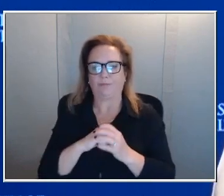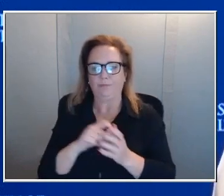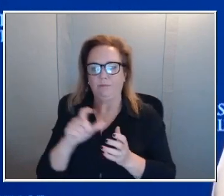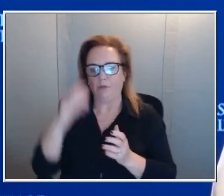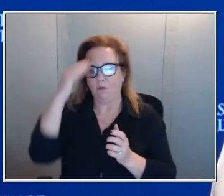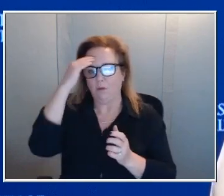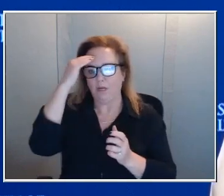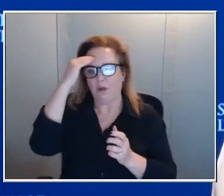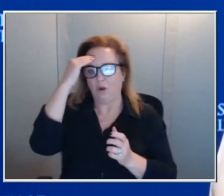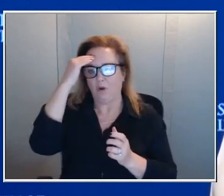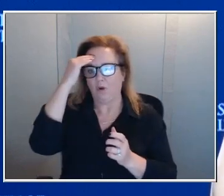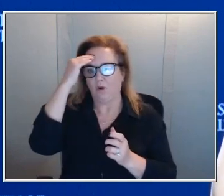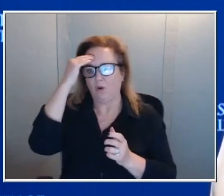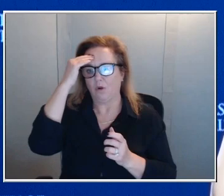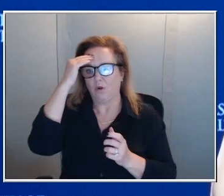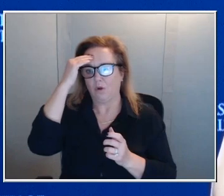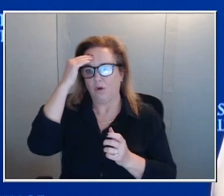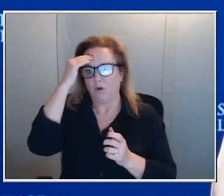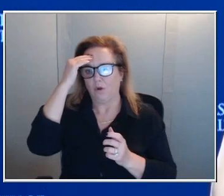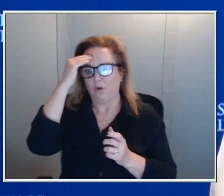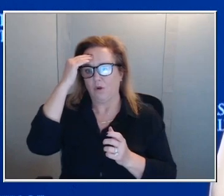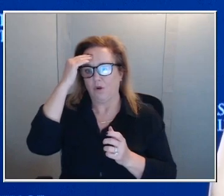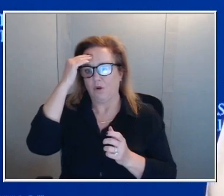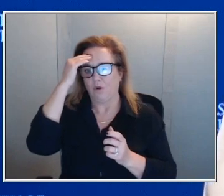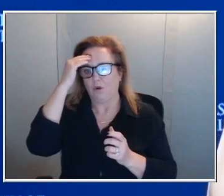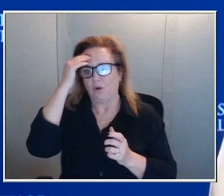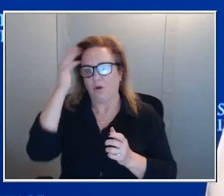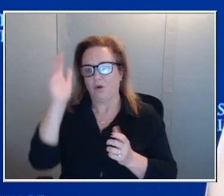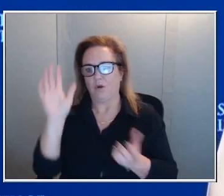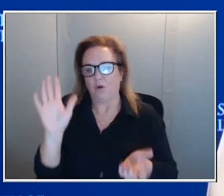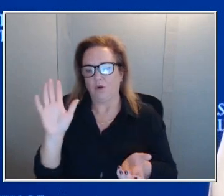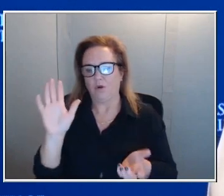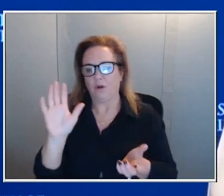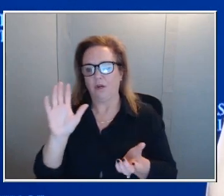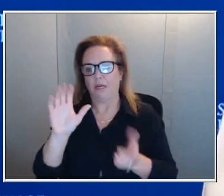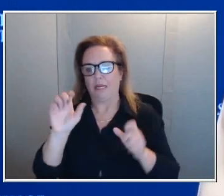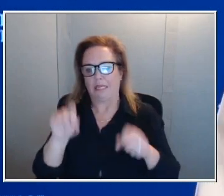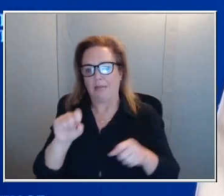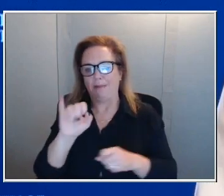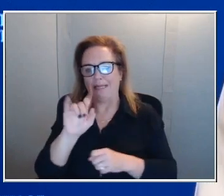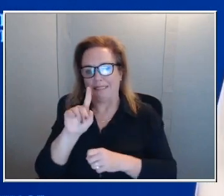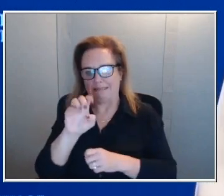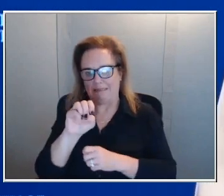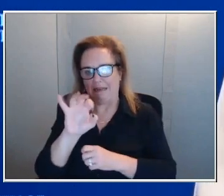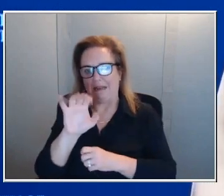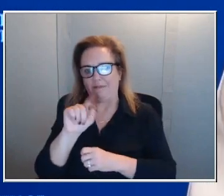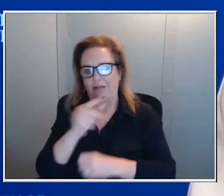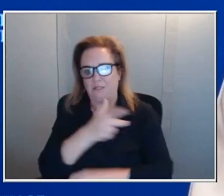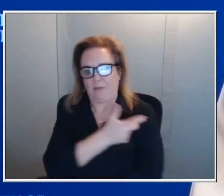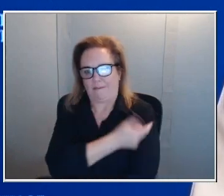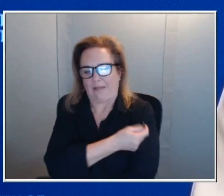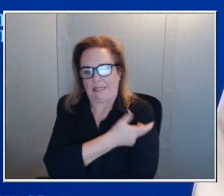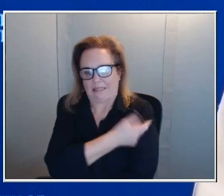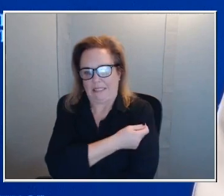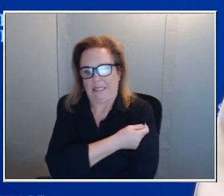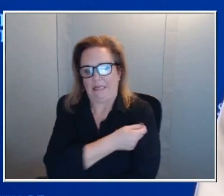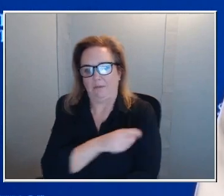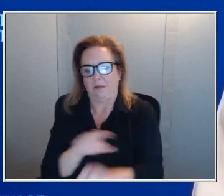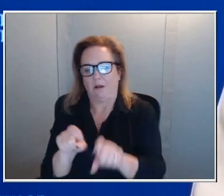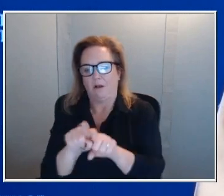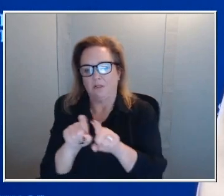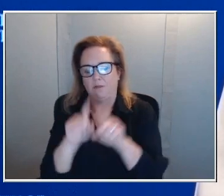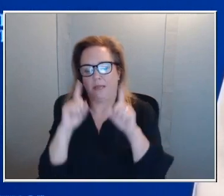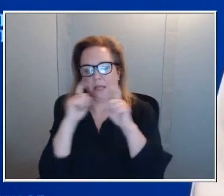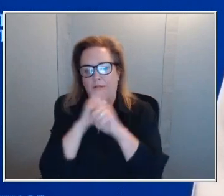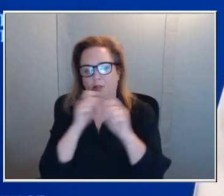that, I'd like to preface this, we know that there can be side effects with the vaccine, but there also can be complications